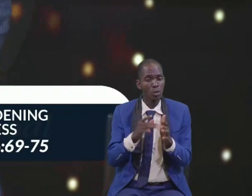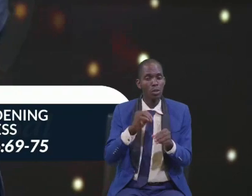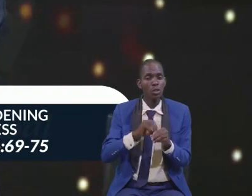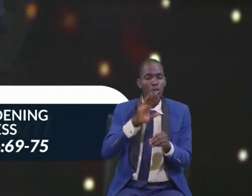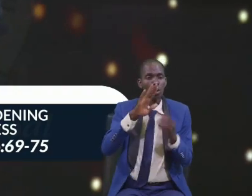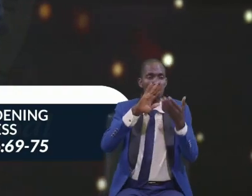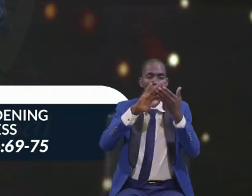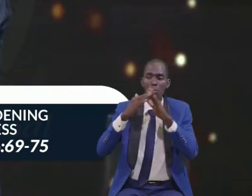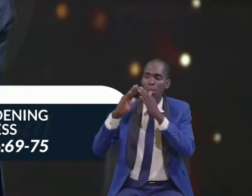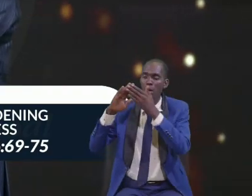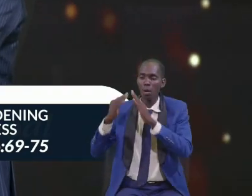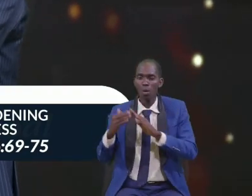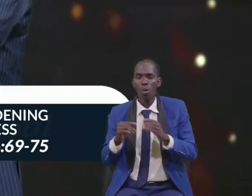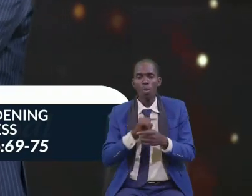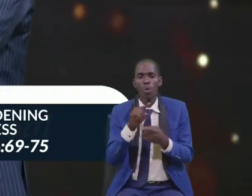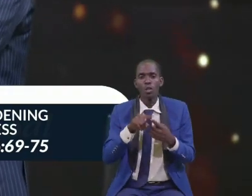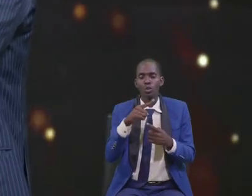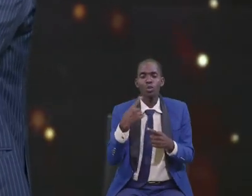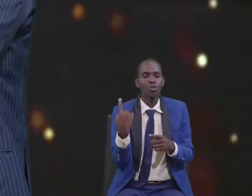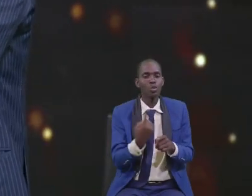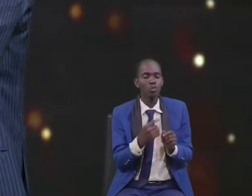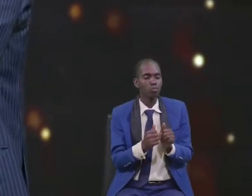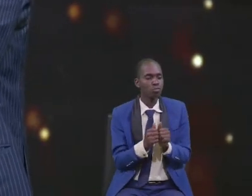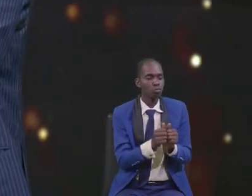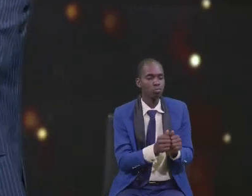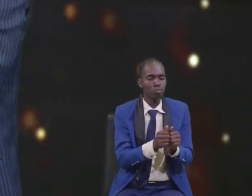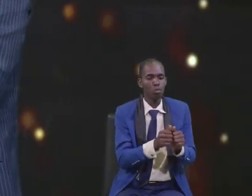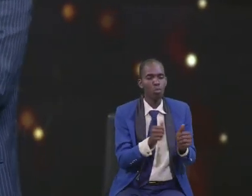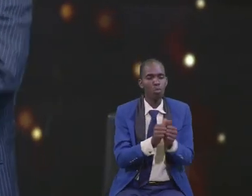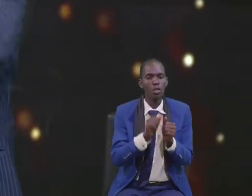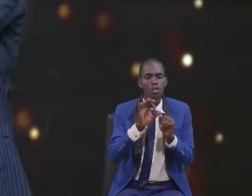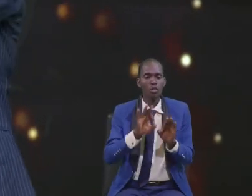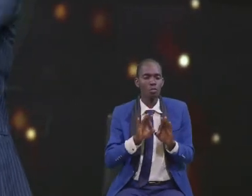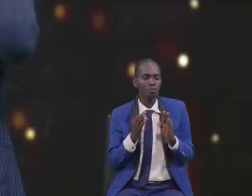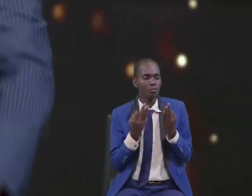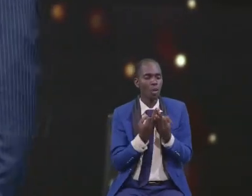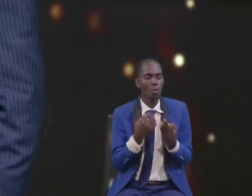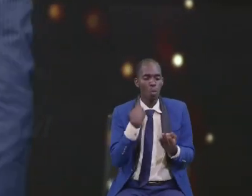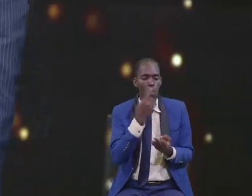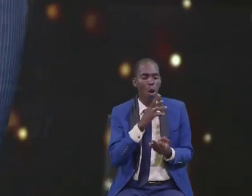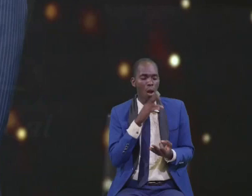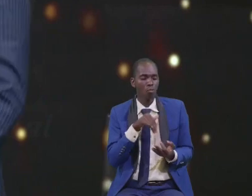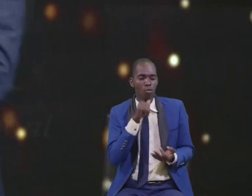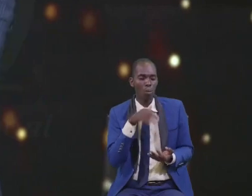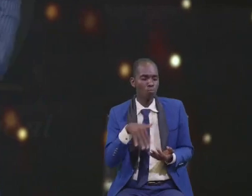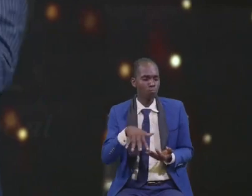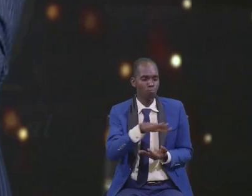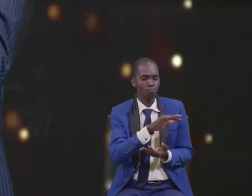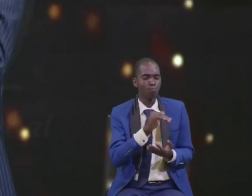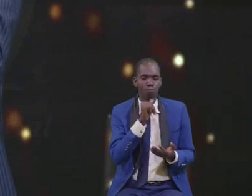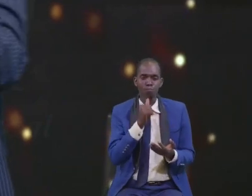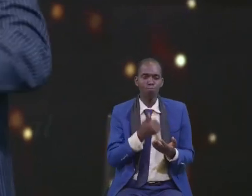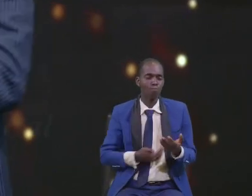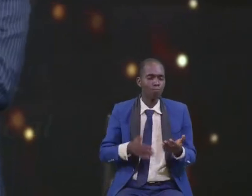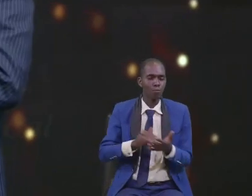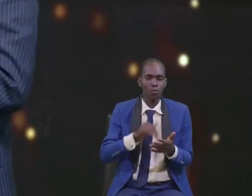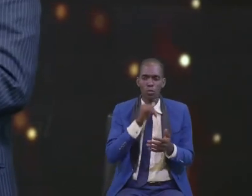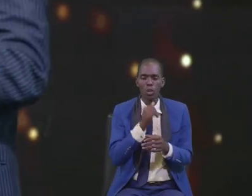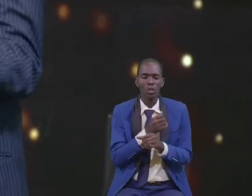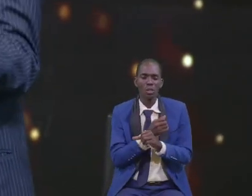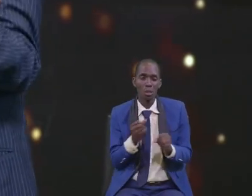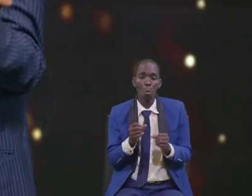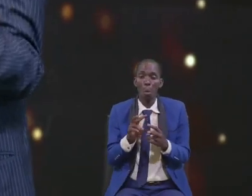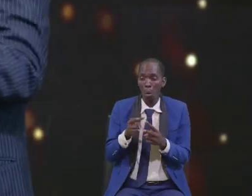go to be with your people, your relatives that are not born again, even those who are born again, but maybe they are